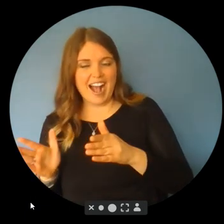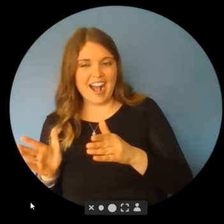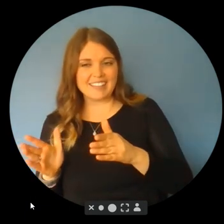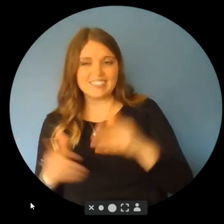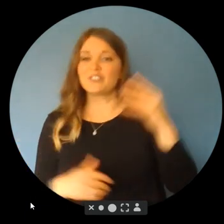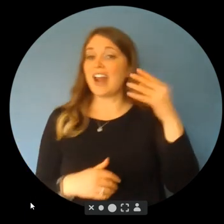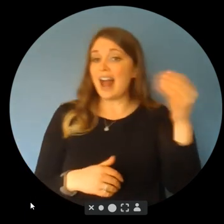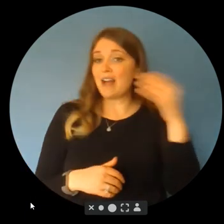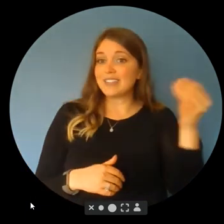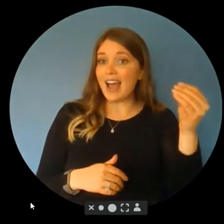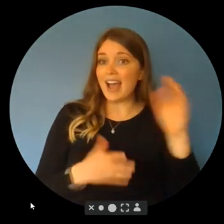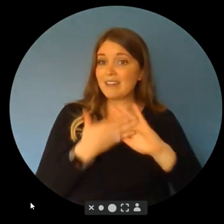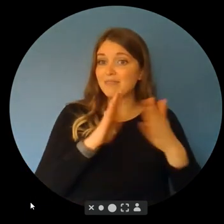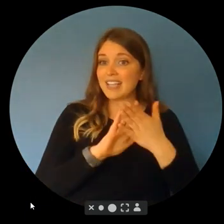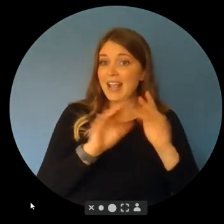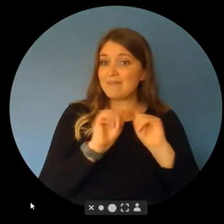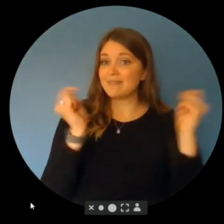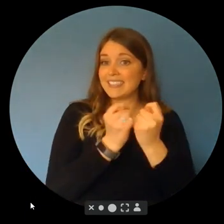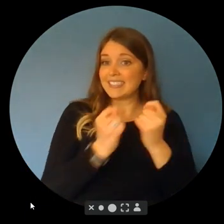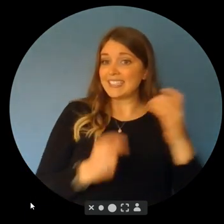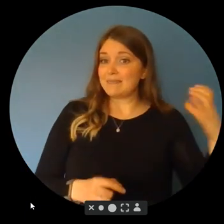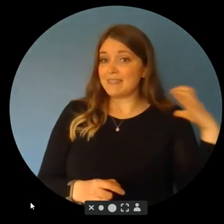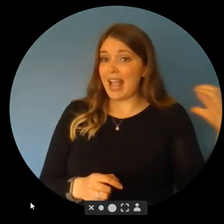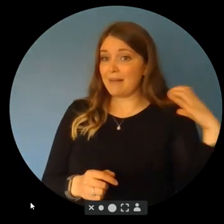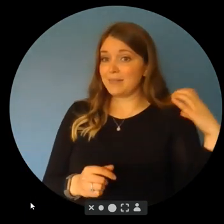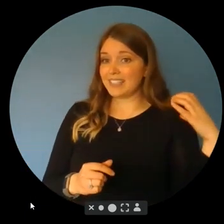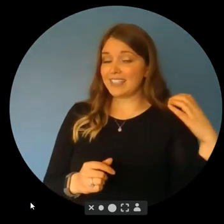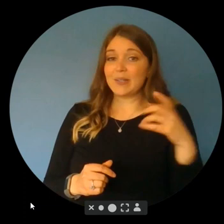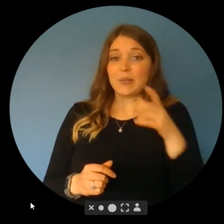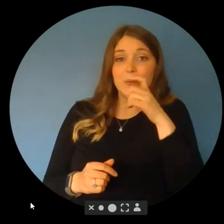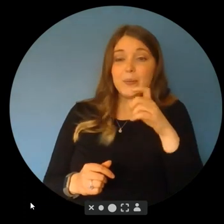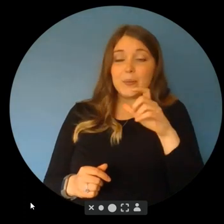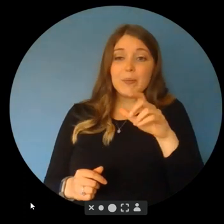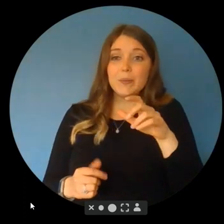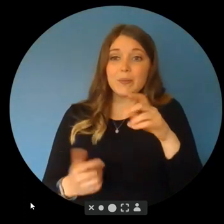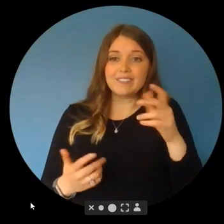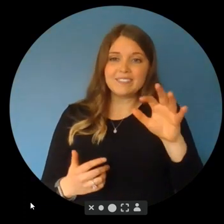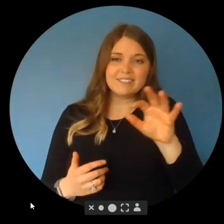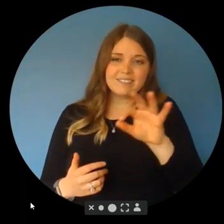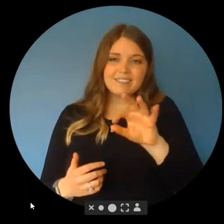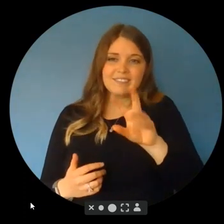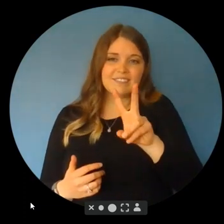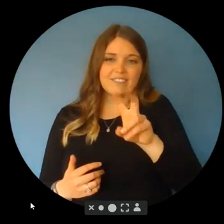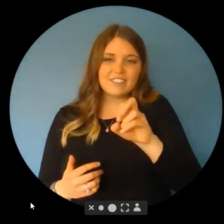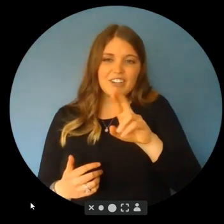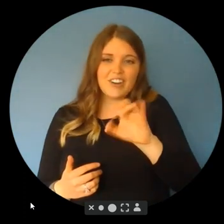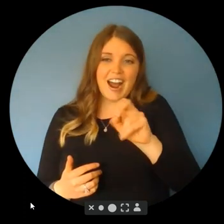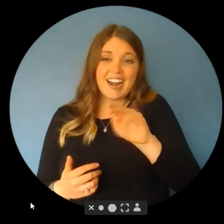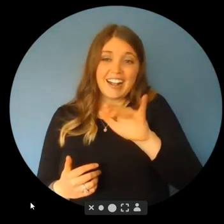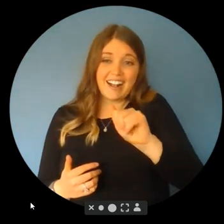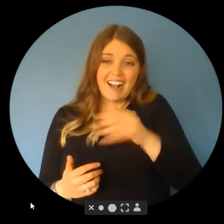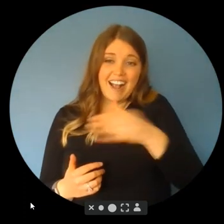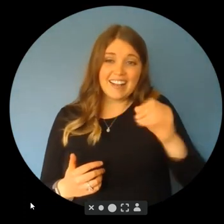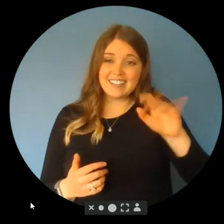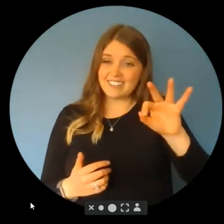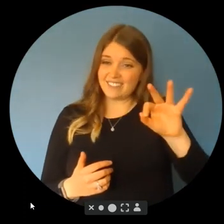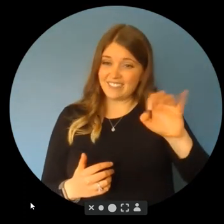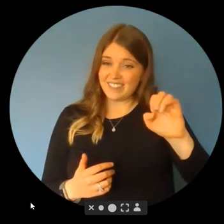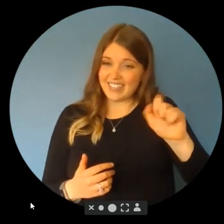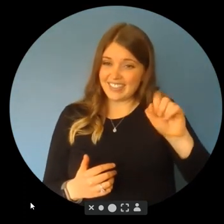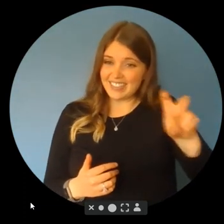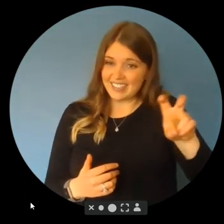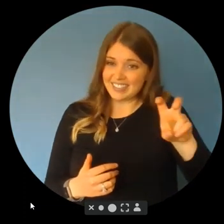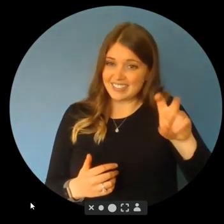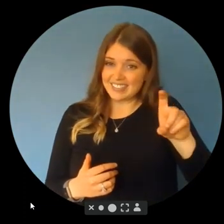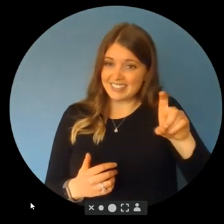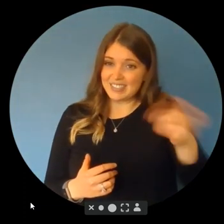captains today are Veronica and Felix. He was named as a captain. Look how proud he is. Yeah,